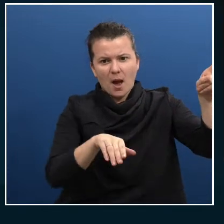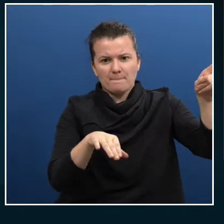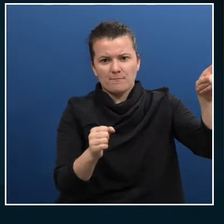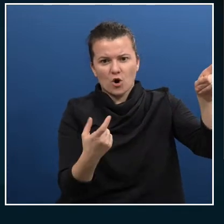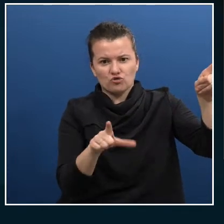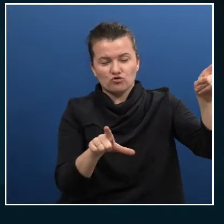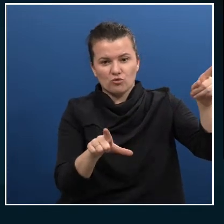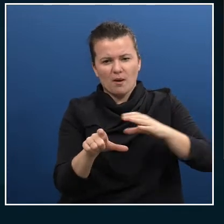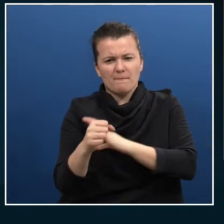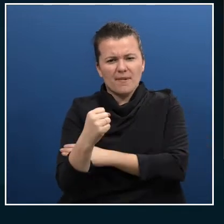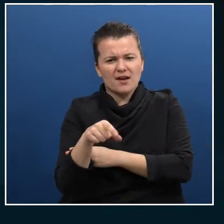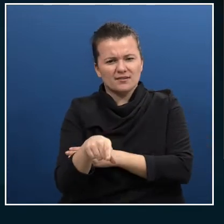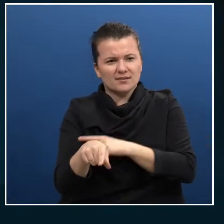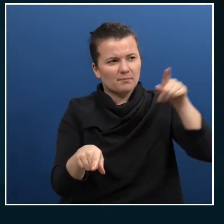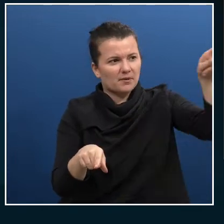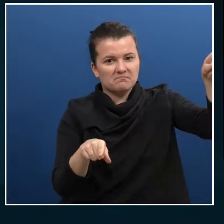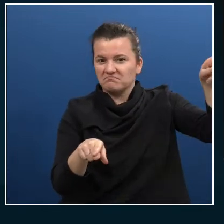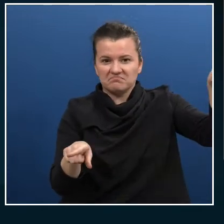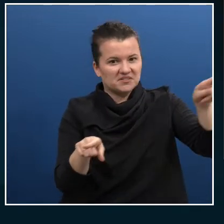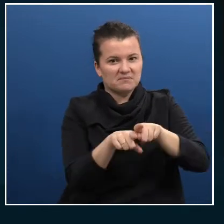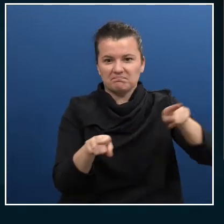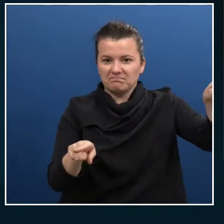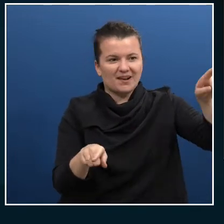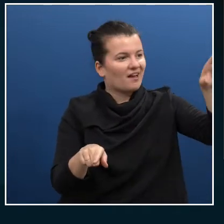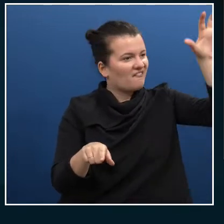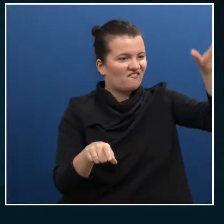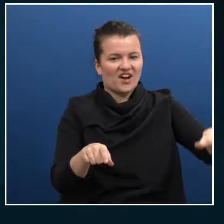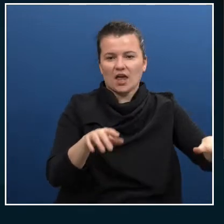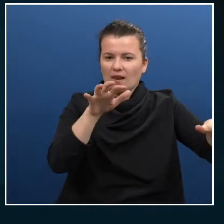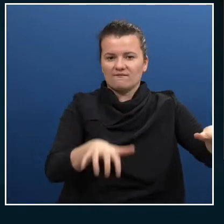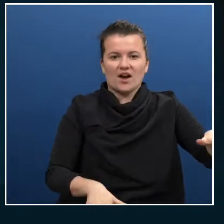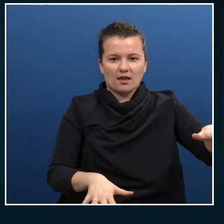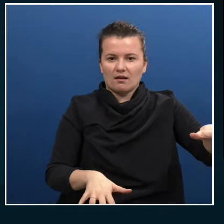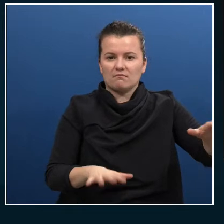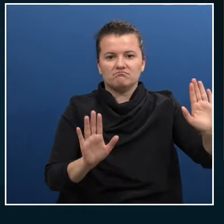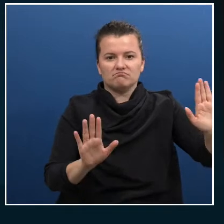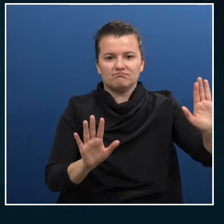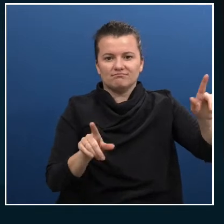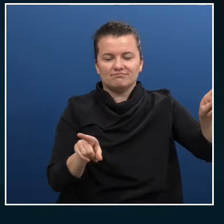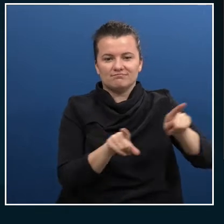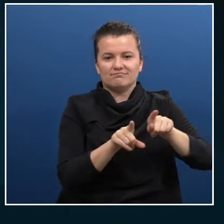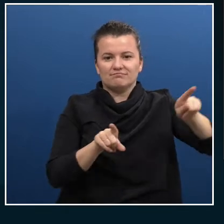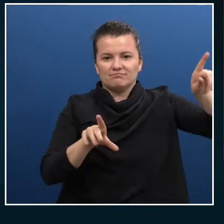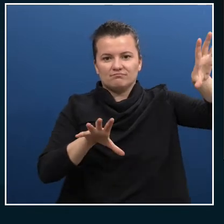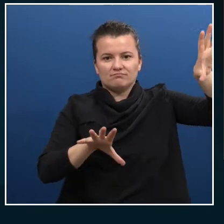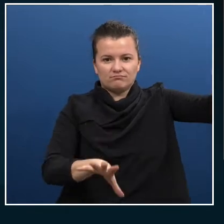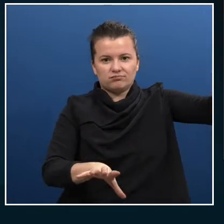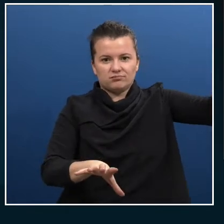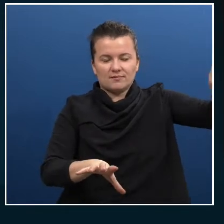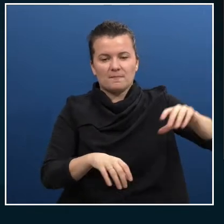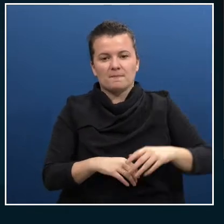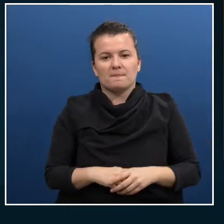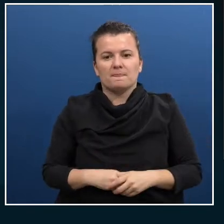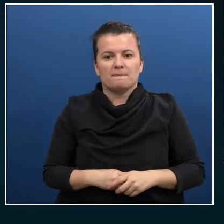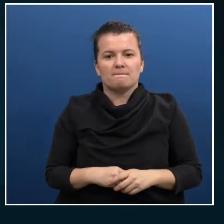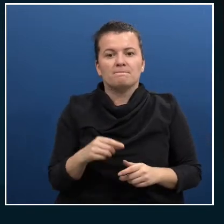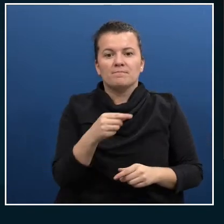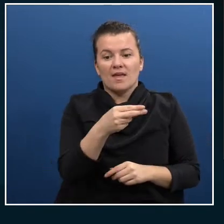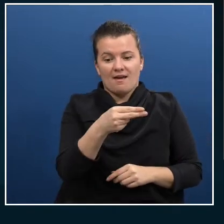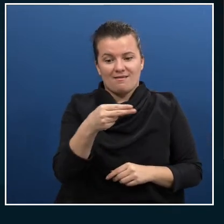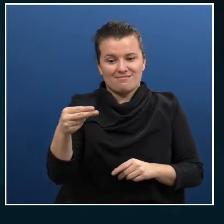that. It's just another bicep file. But since we're referencing it from a main bicep file, it is included in